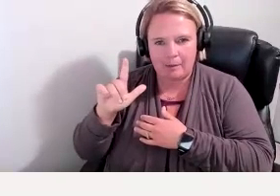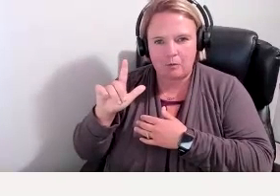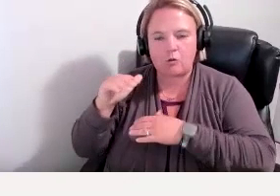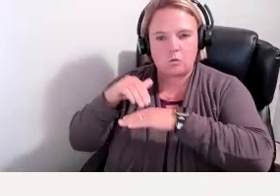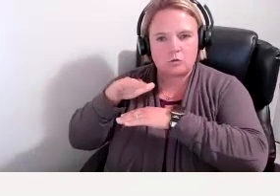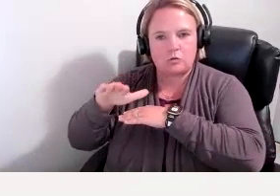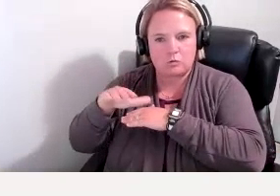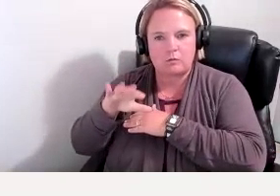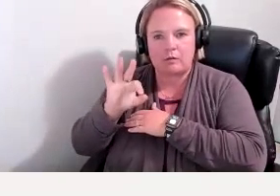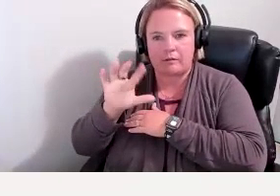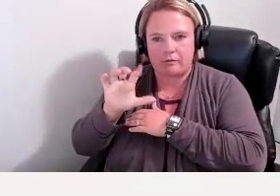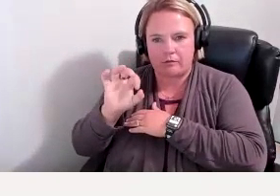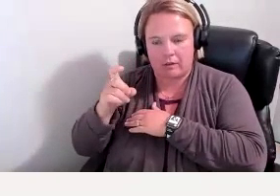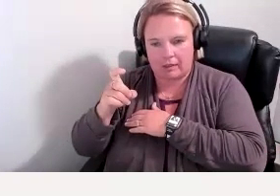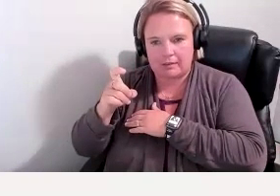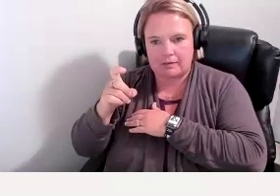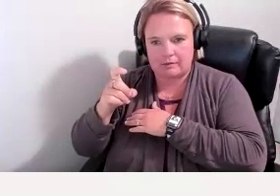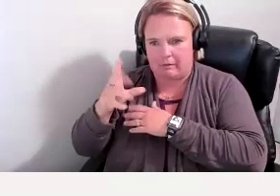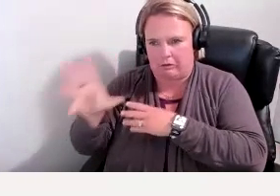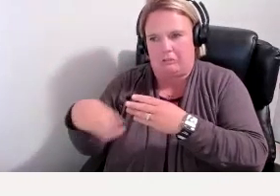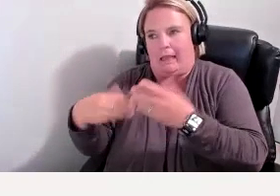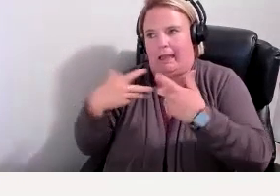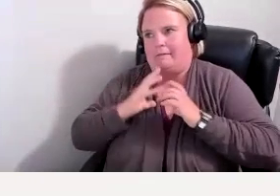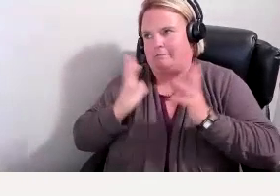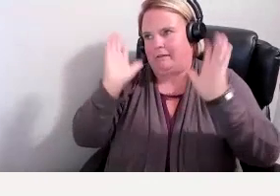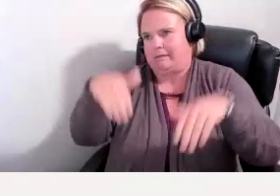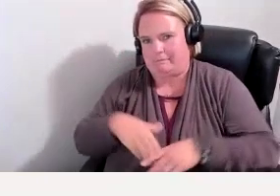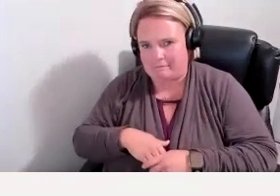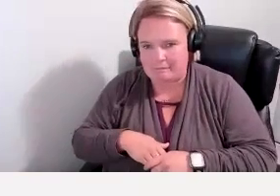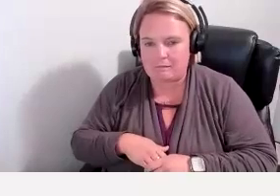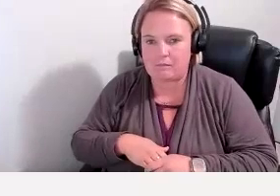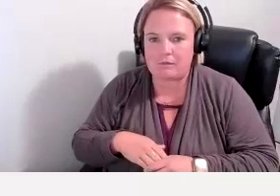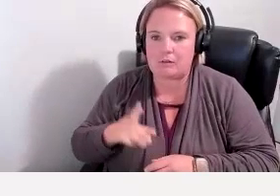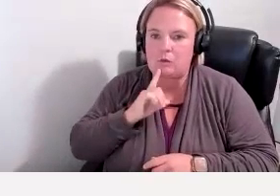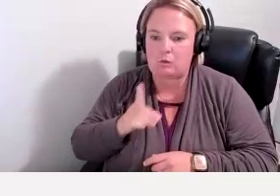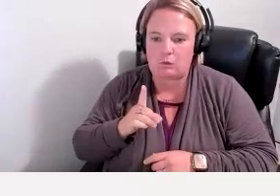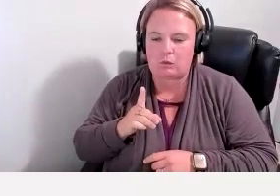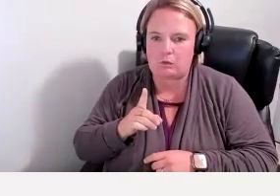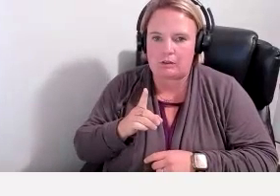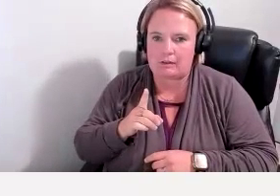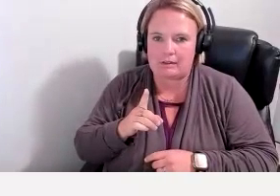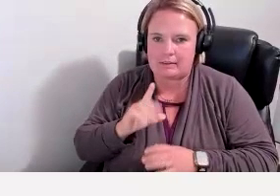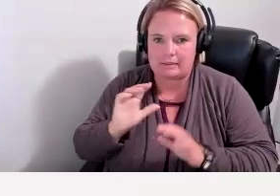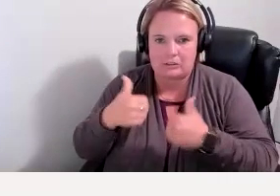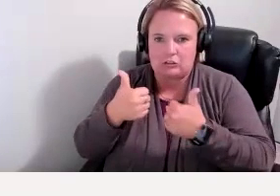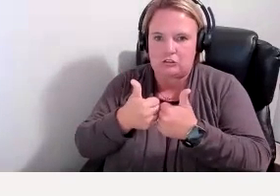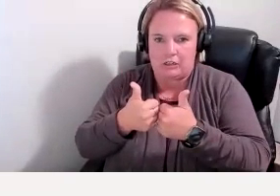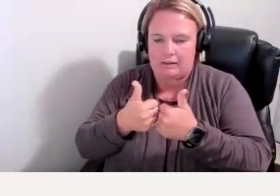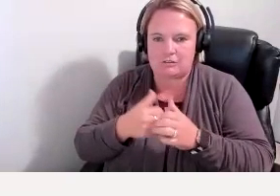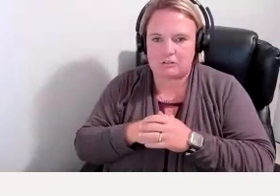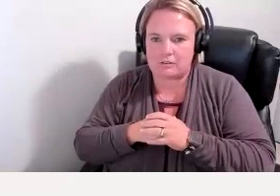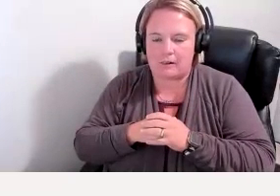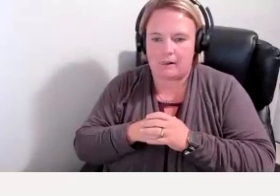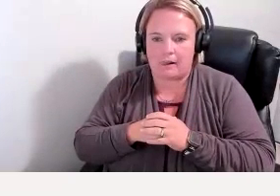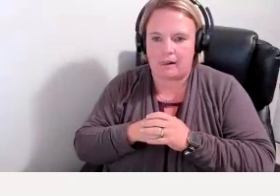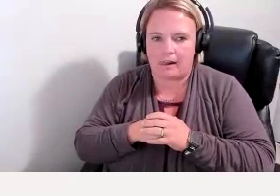your flex? Okay, I'll just put this in there. Okay. So, it's really, really challenging sometimes. Okay. This is just